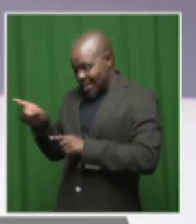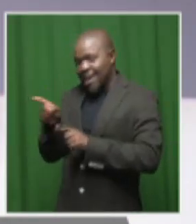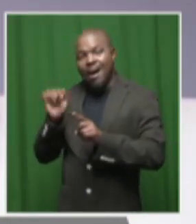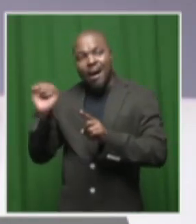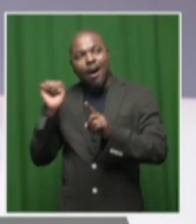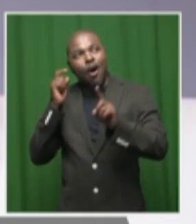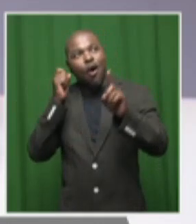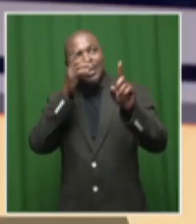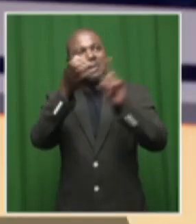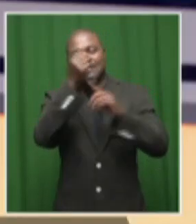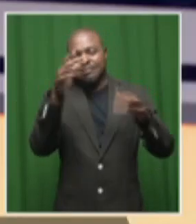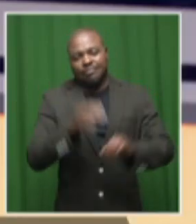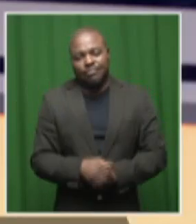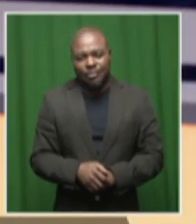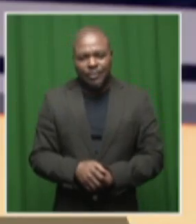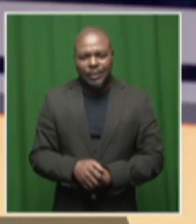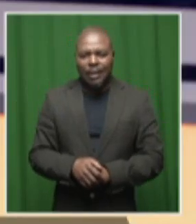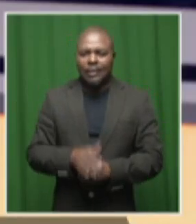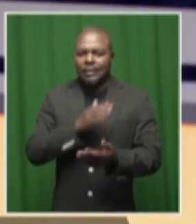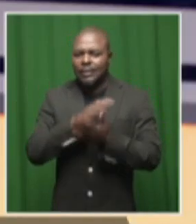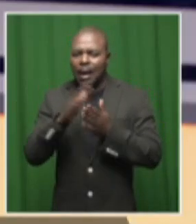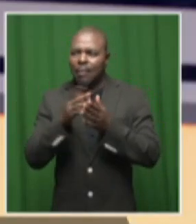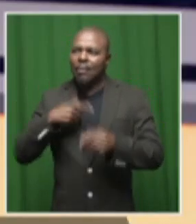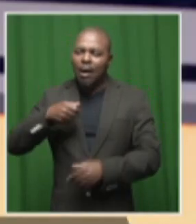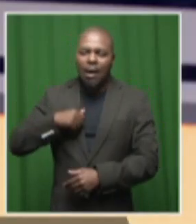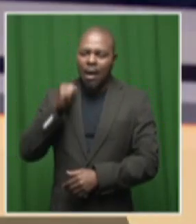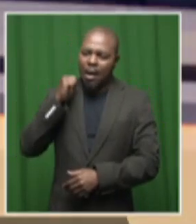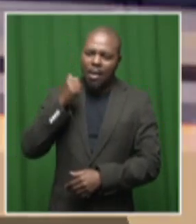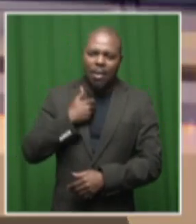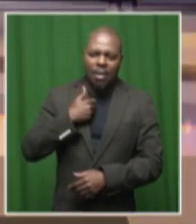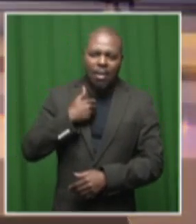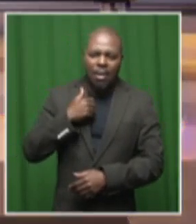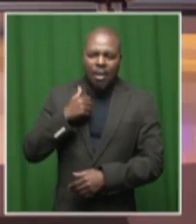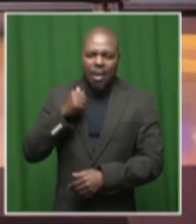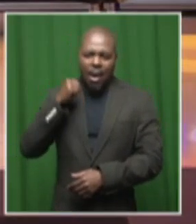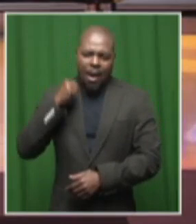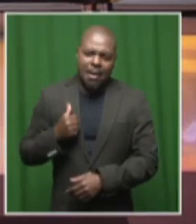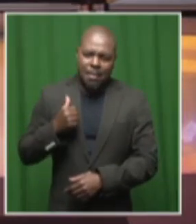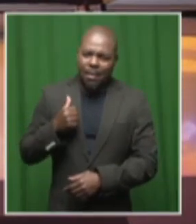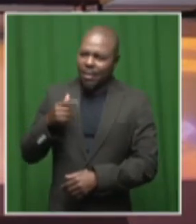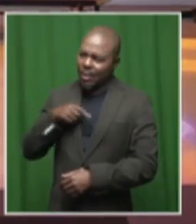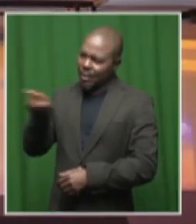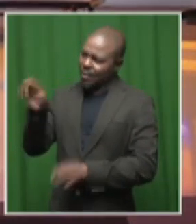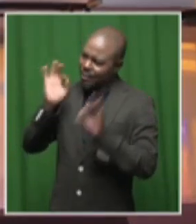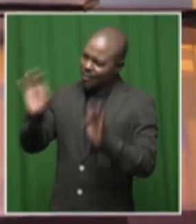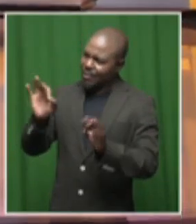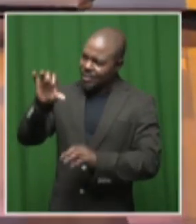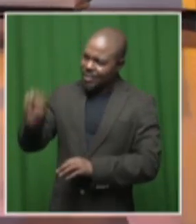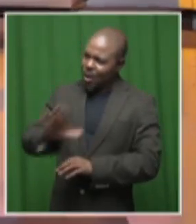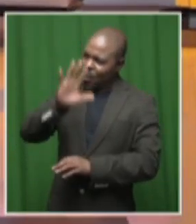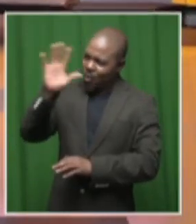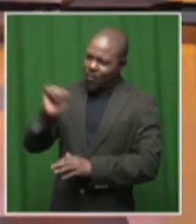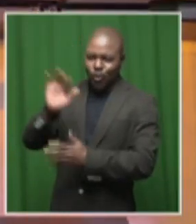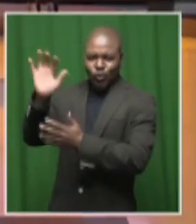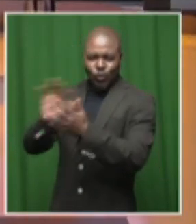as just looking at some of the images, these handbags, they truly tell a South African story. And one